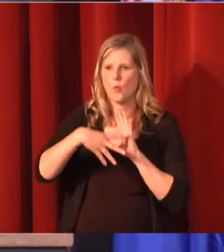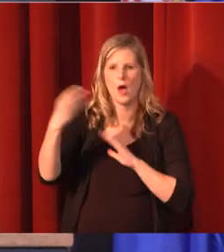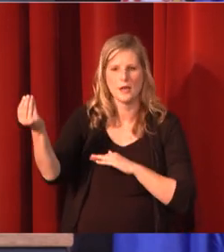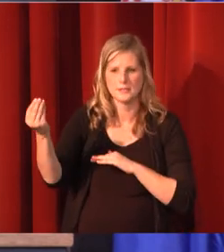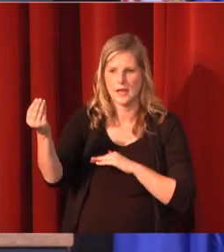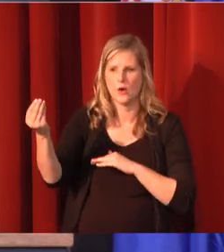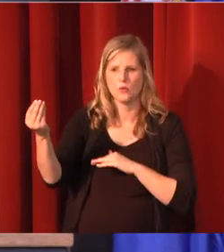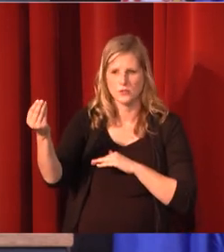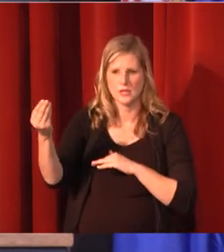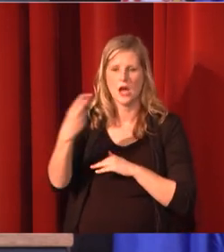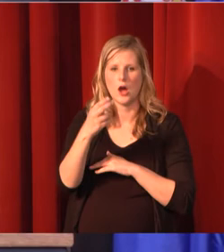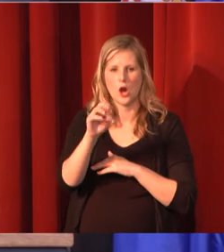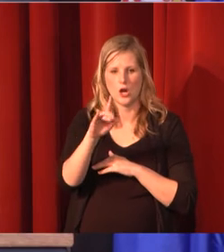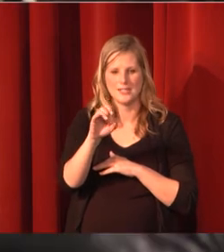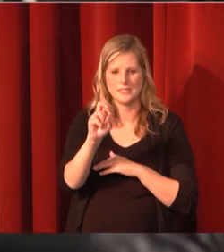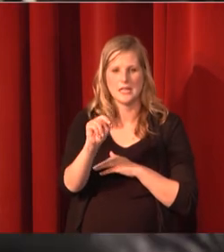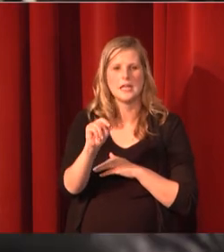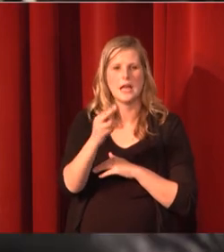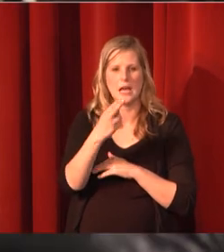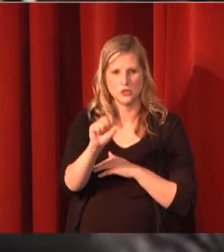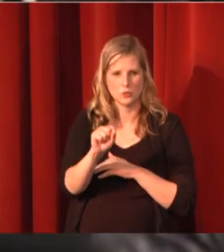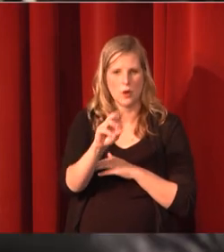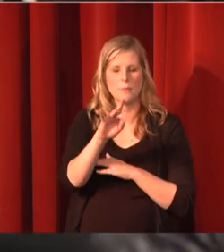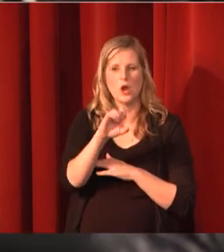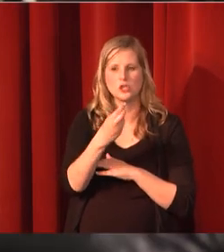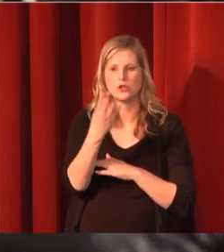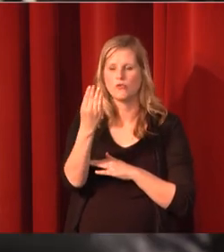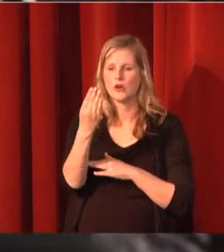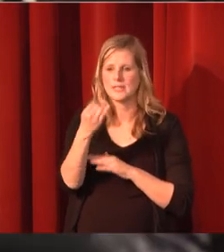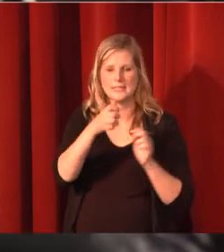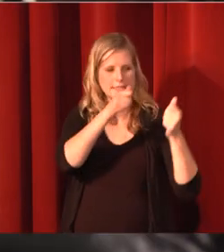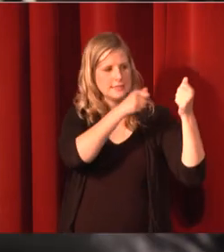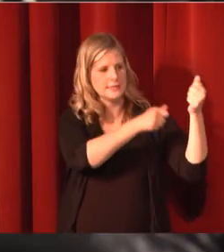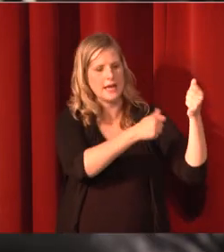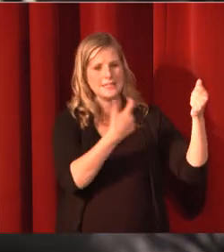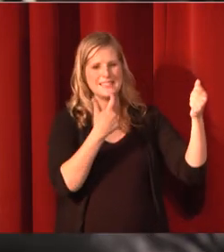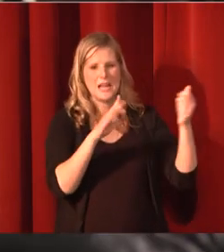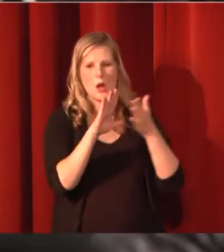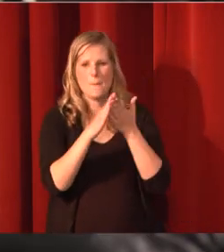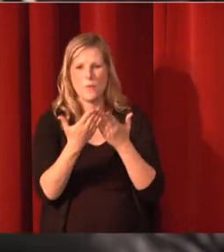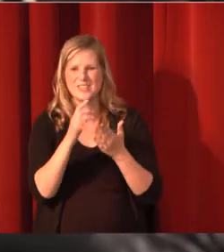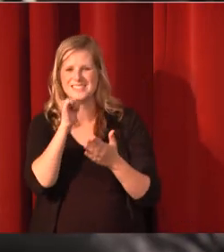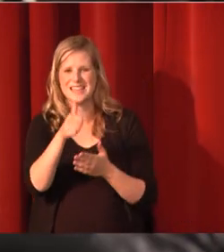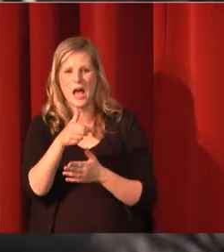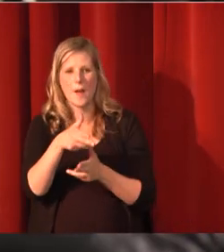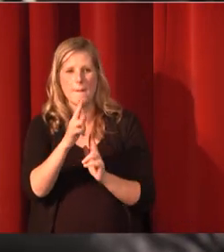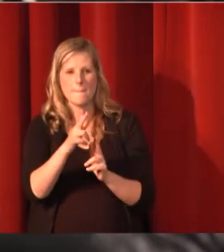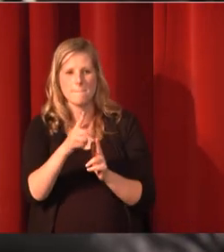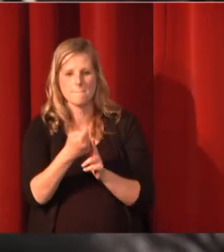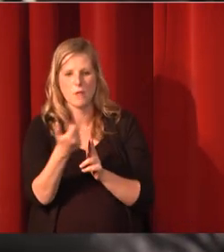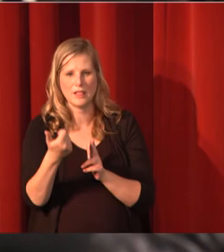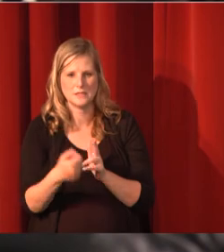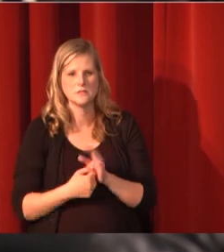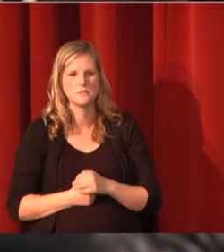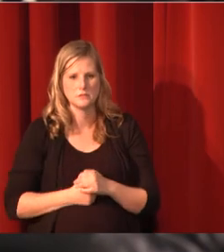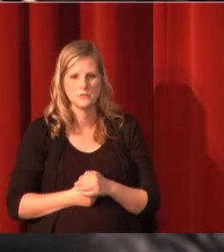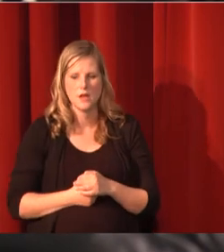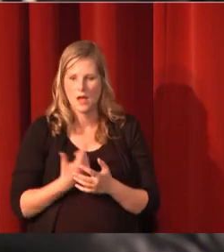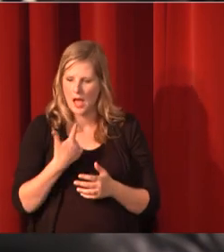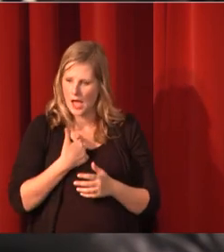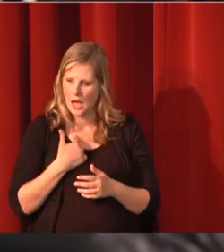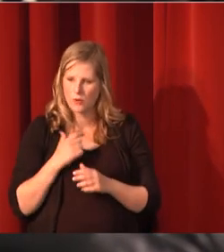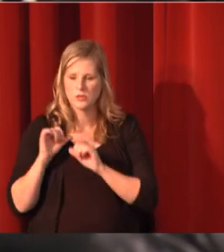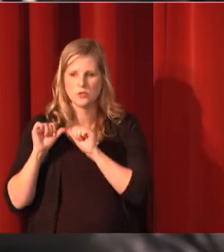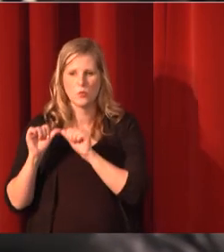Harding High School on March 14th with signs that read books not bullets I spent an hour with that student